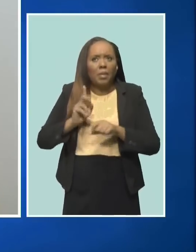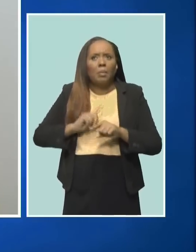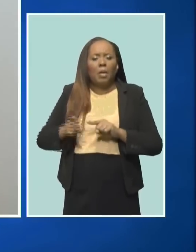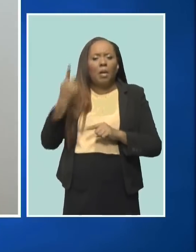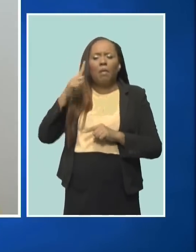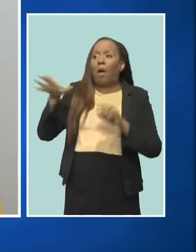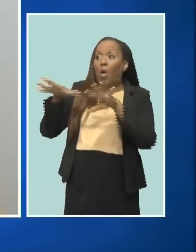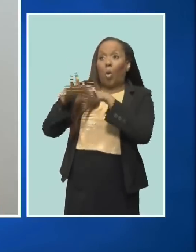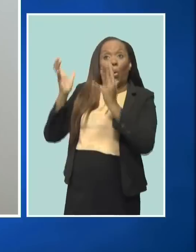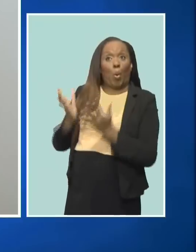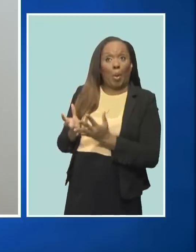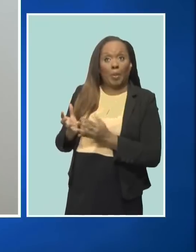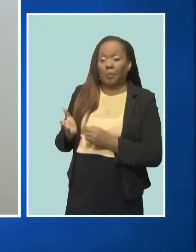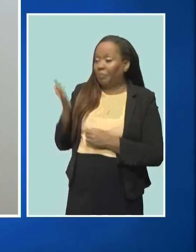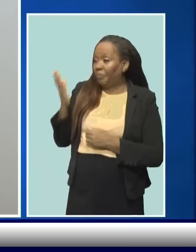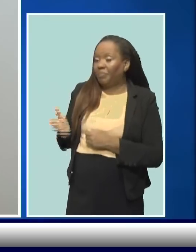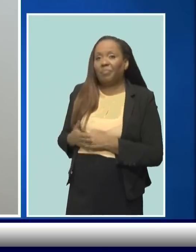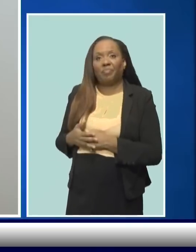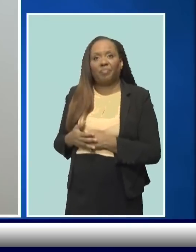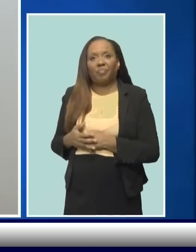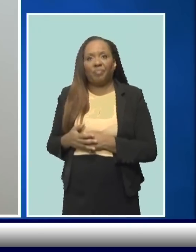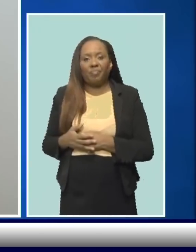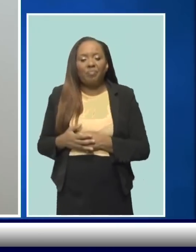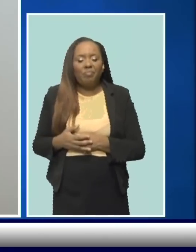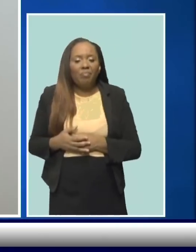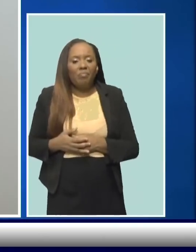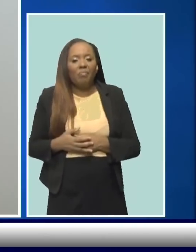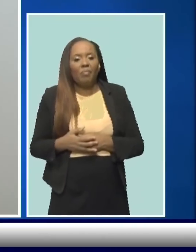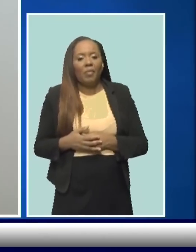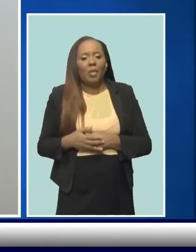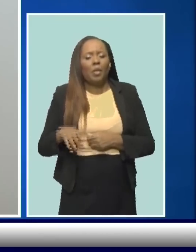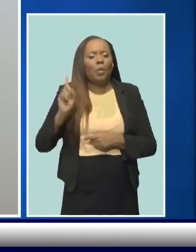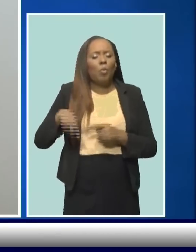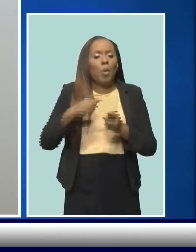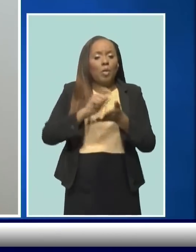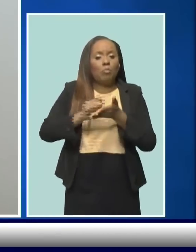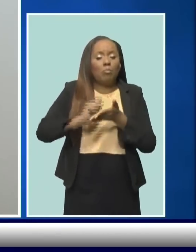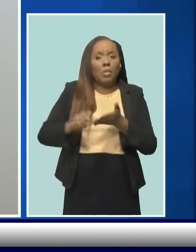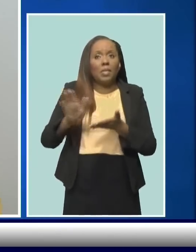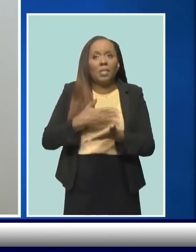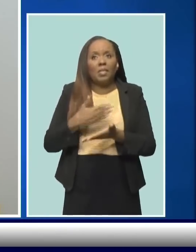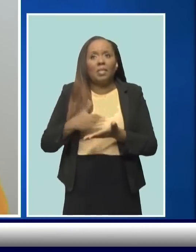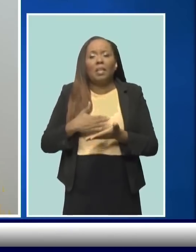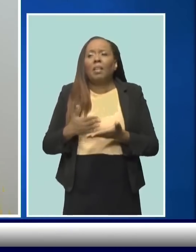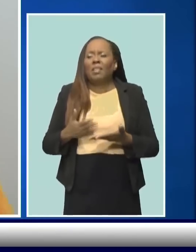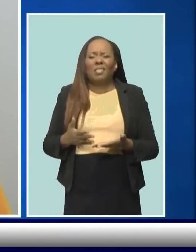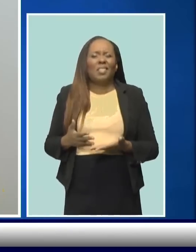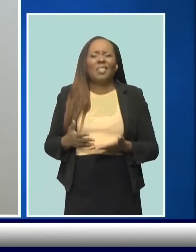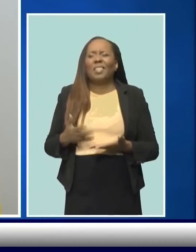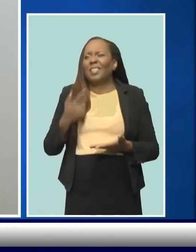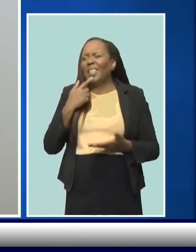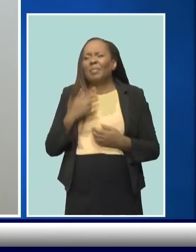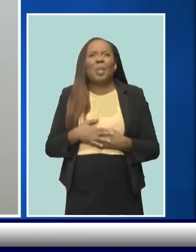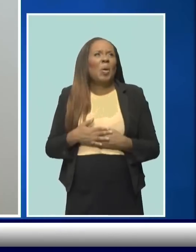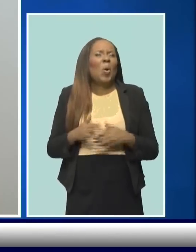considered other than just, like you say, writing songs and then hoping it'll get played on the radio.